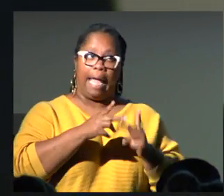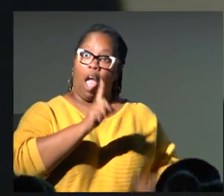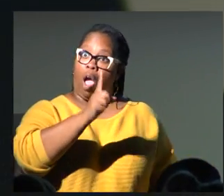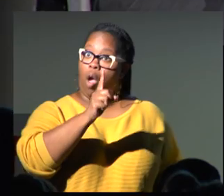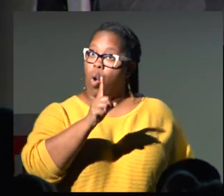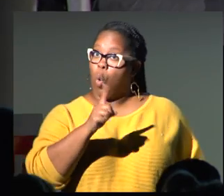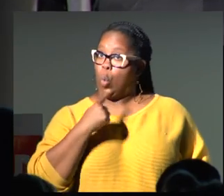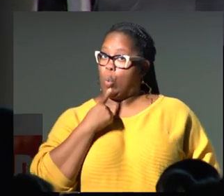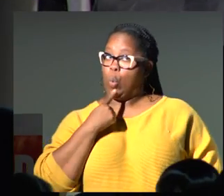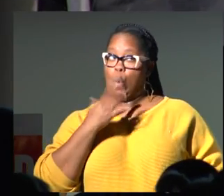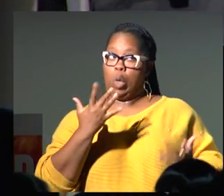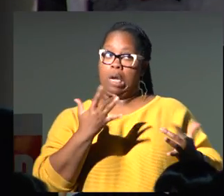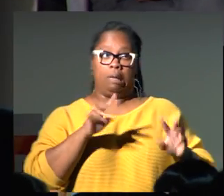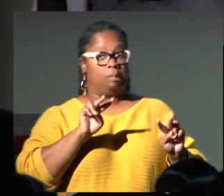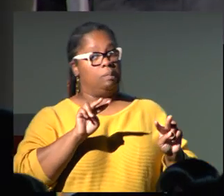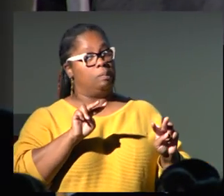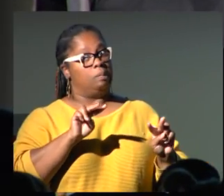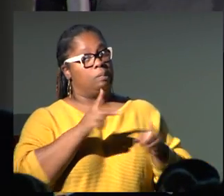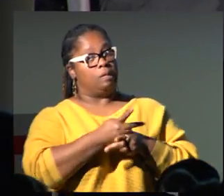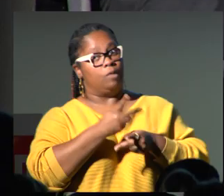be.